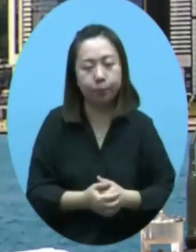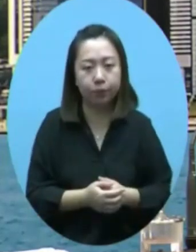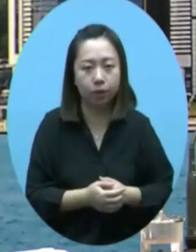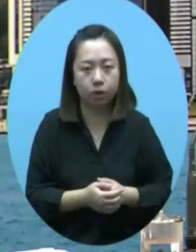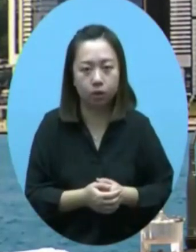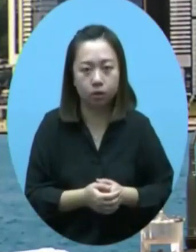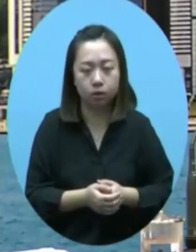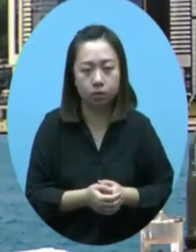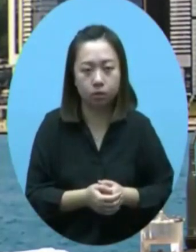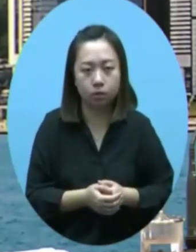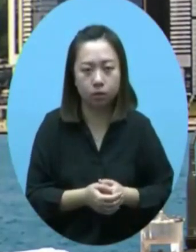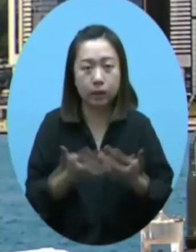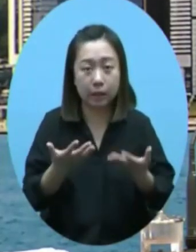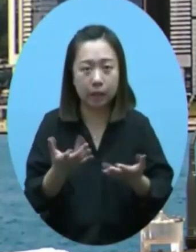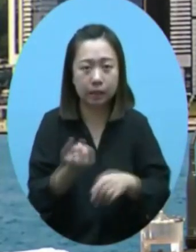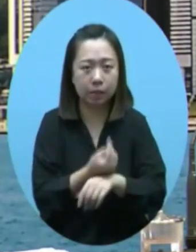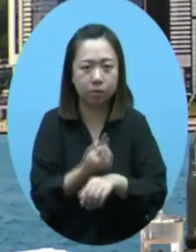feasible in terms of logistics.